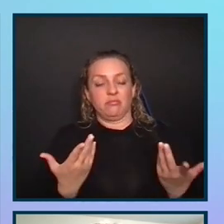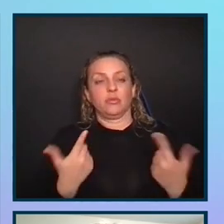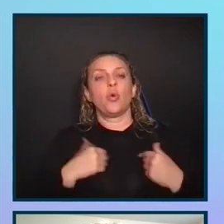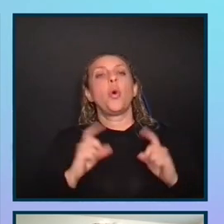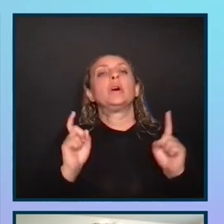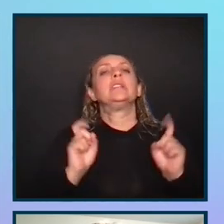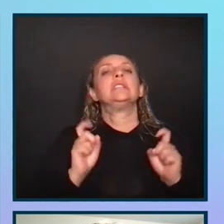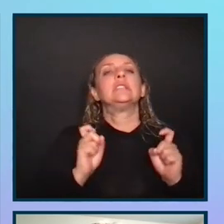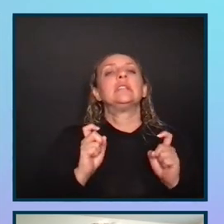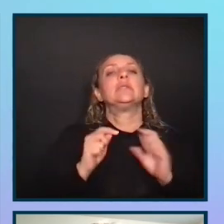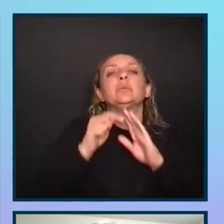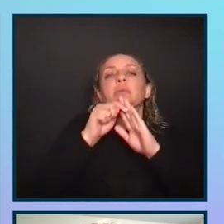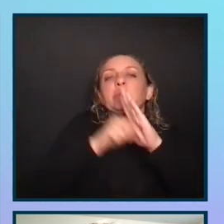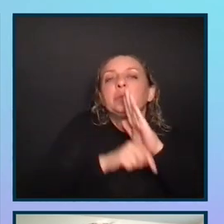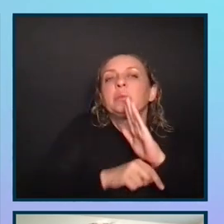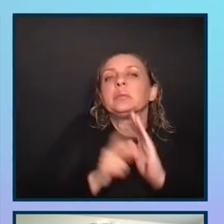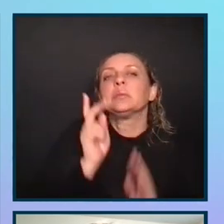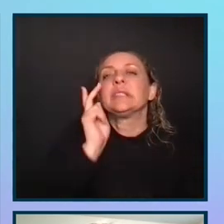test this a little bit further.